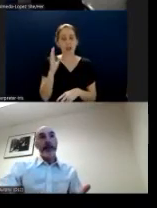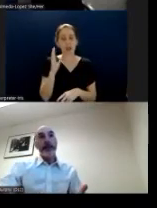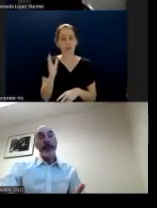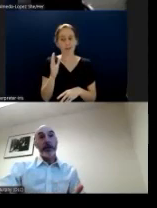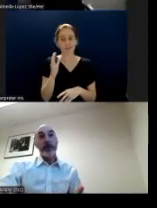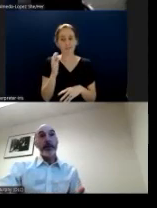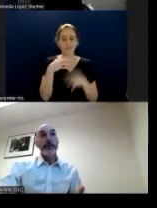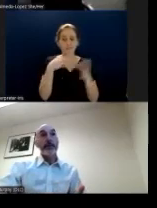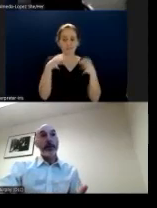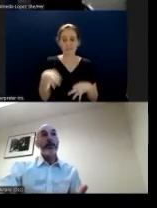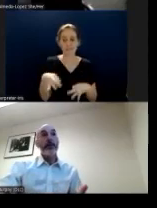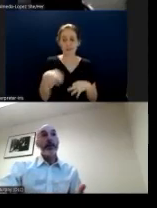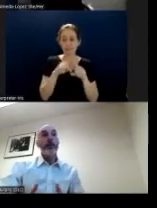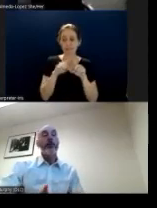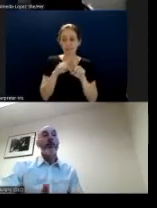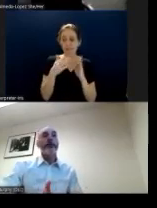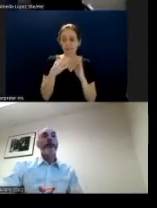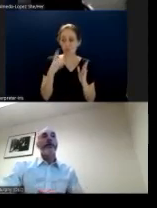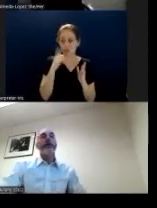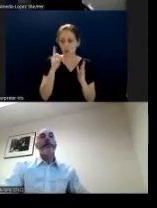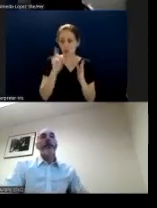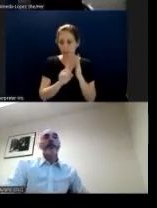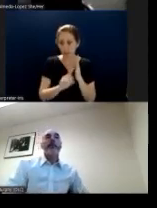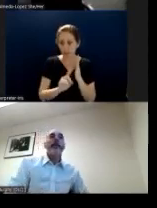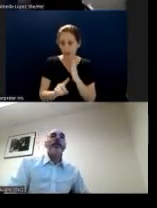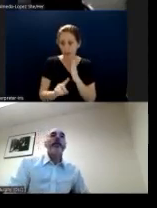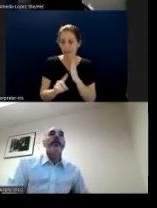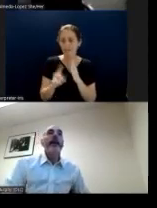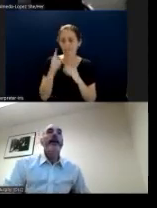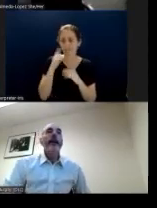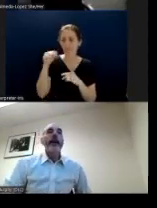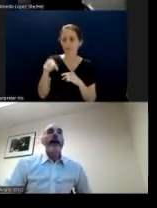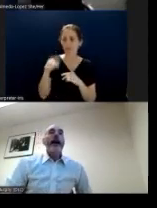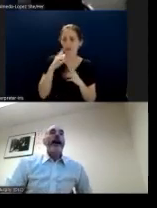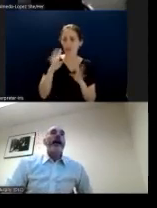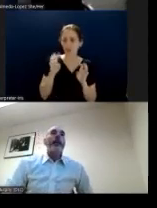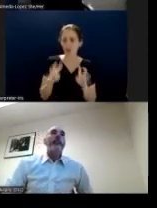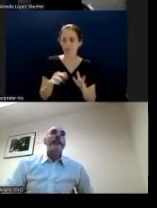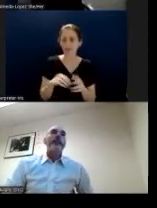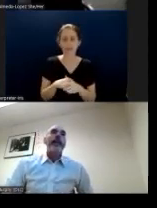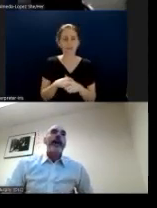of the things that you're going to be looking for when you do a polling place survey.